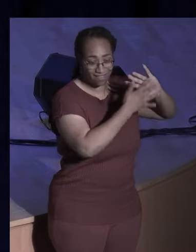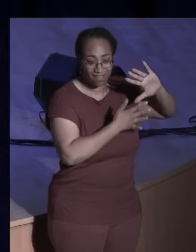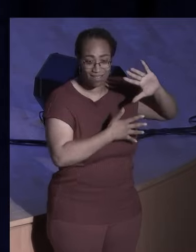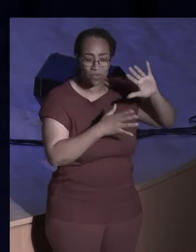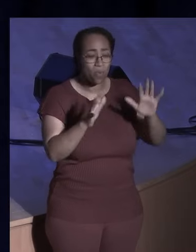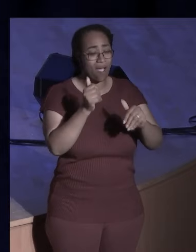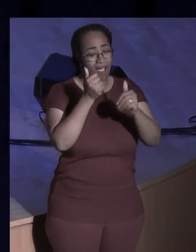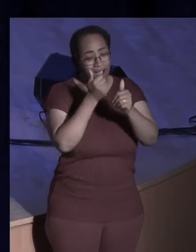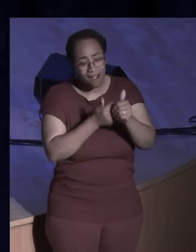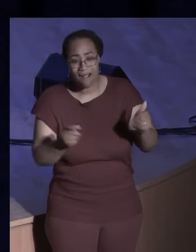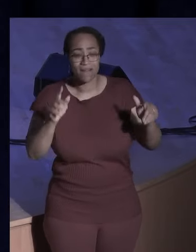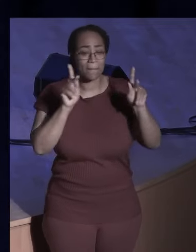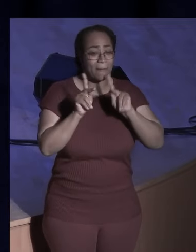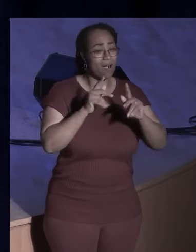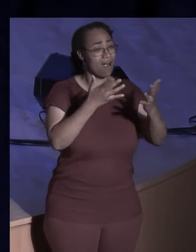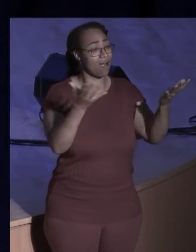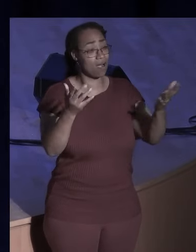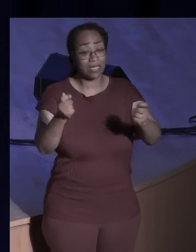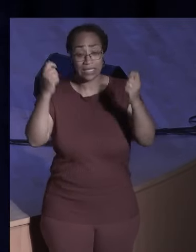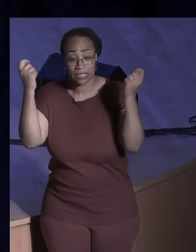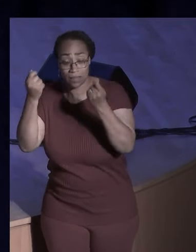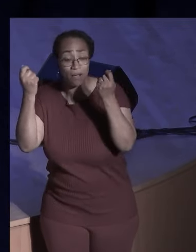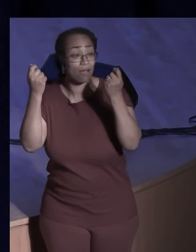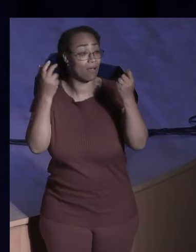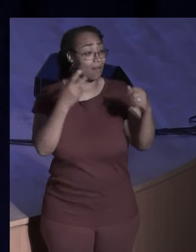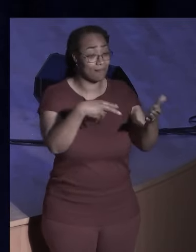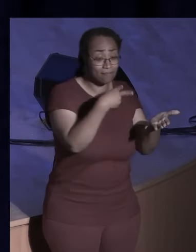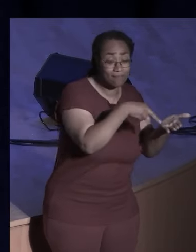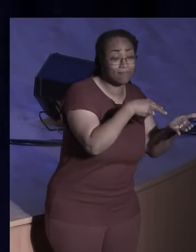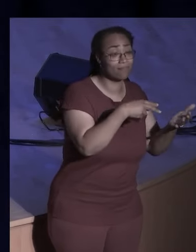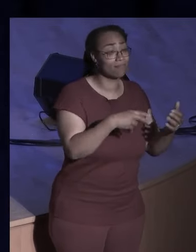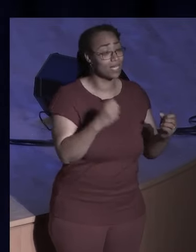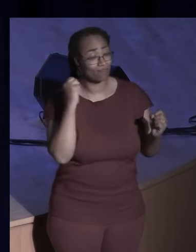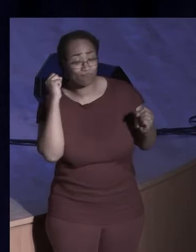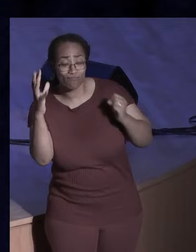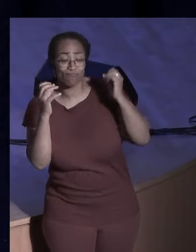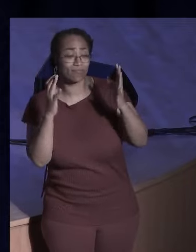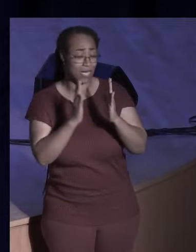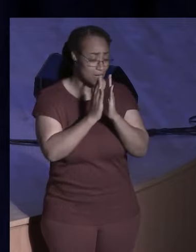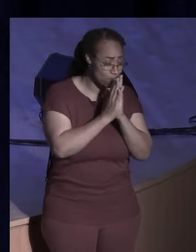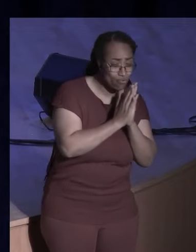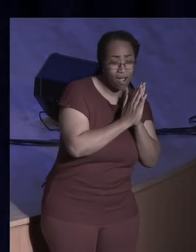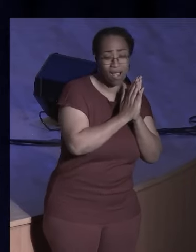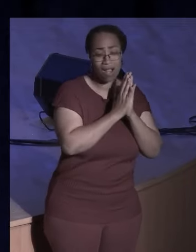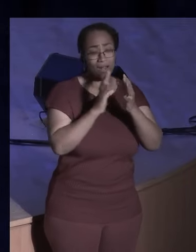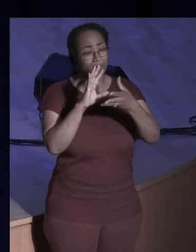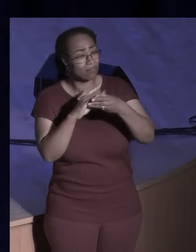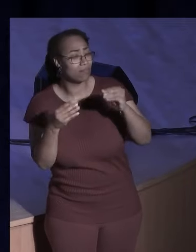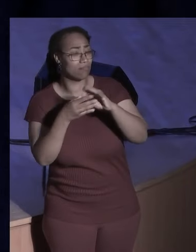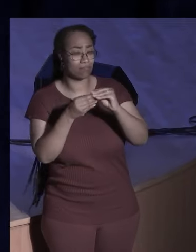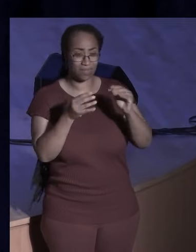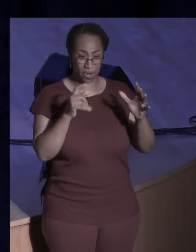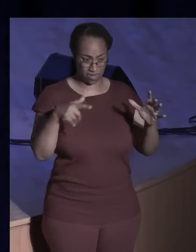and pray, we strengthen the bonds that assimilation policies sought to break among Native people. Thank